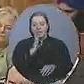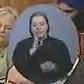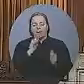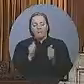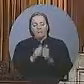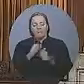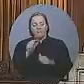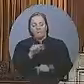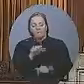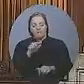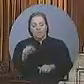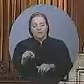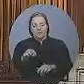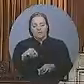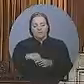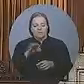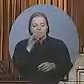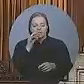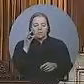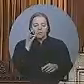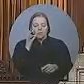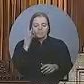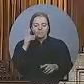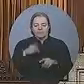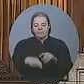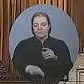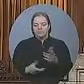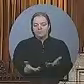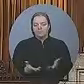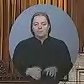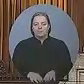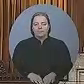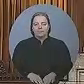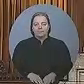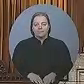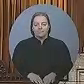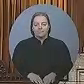with the Honourable Member for Halliburton. Halliburton.